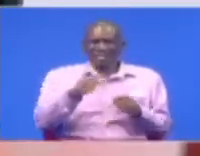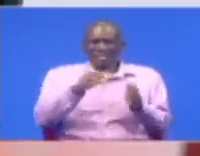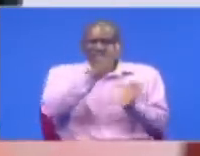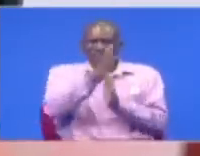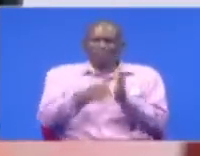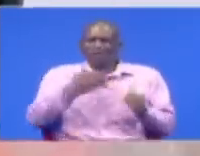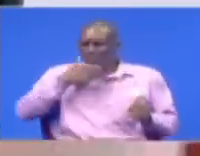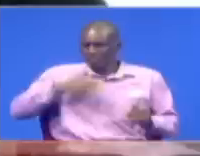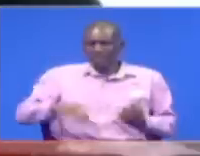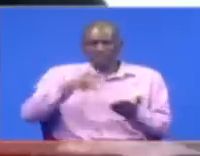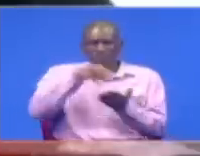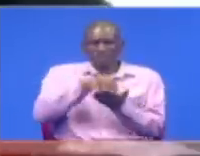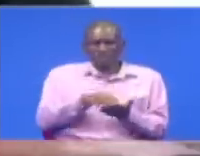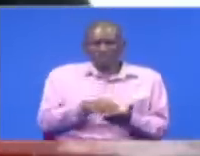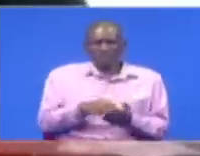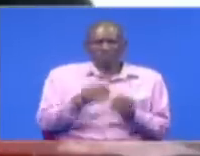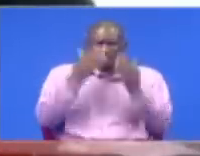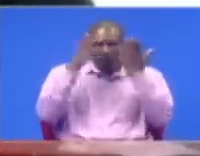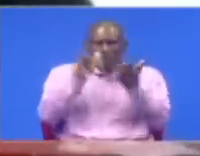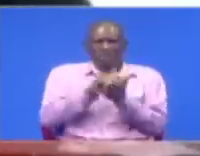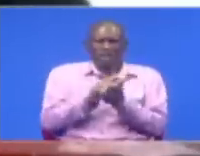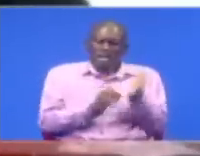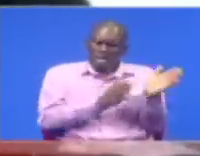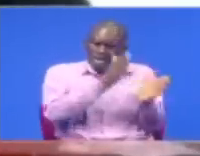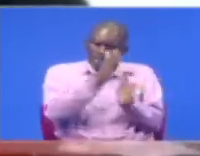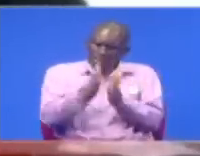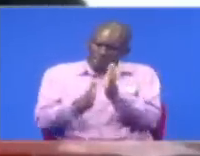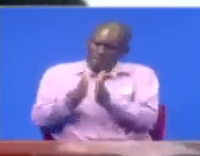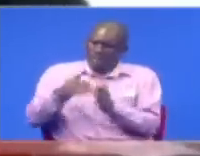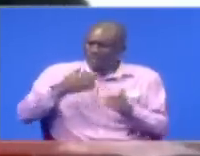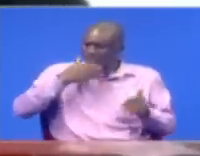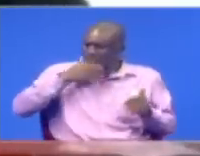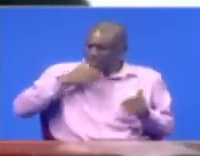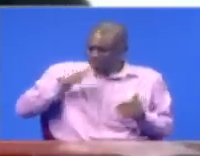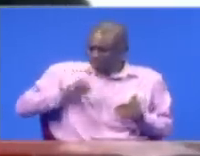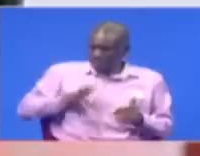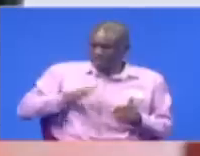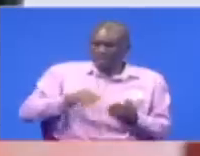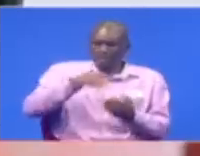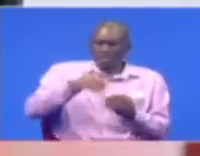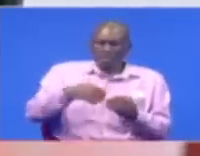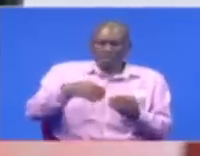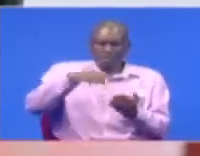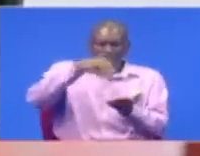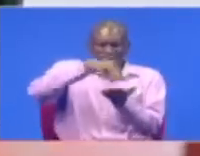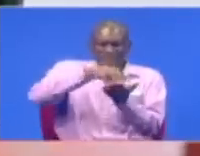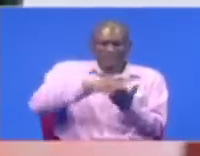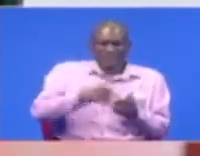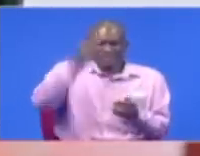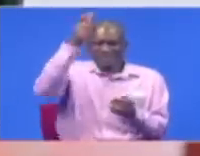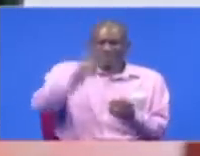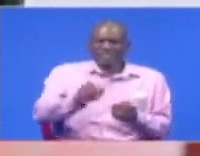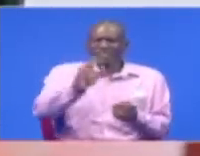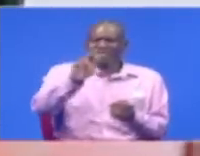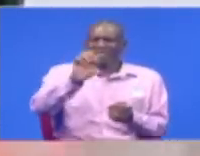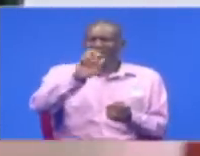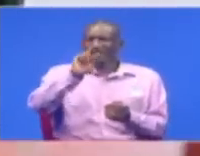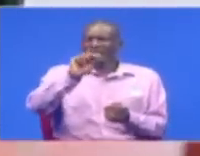sure you're aware of that. In the Planned Parenthood case, Justice Kennedy